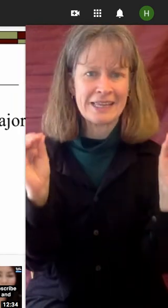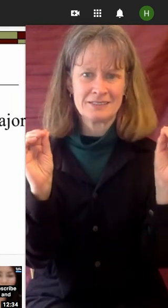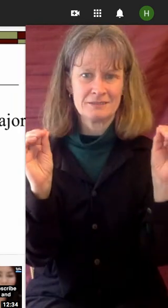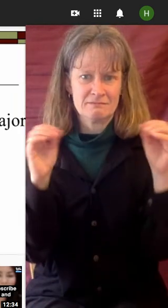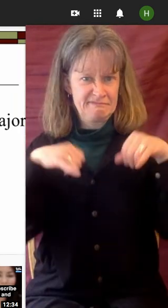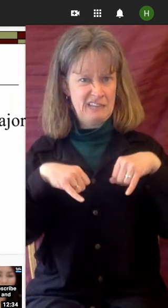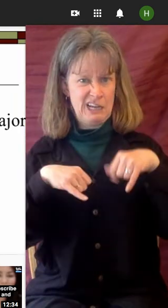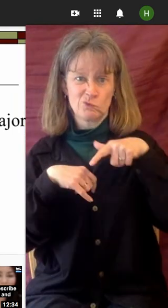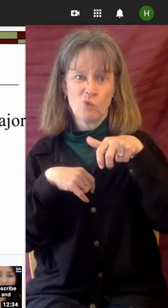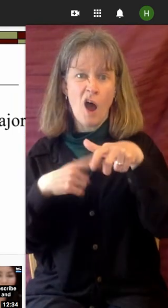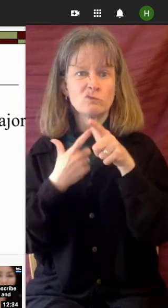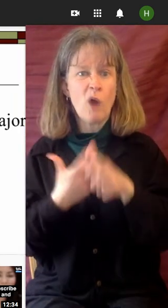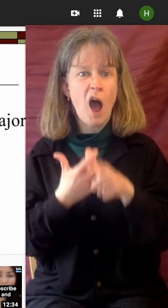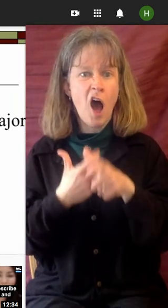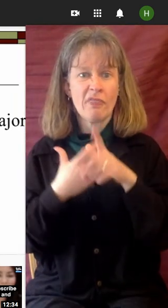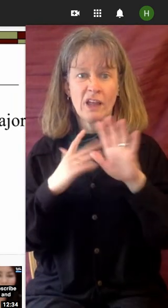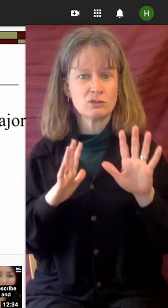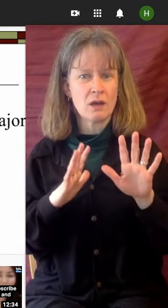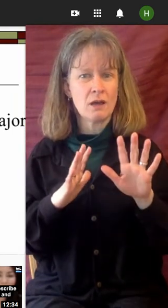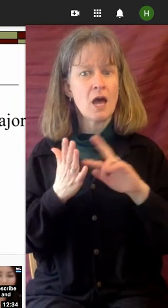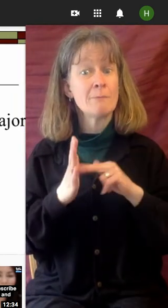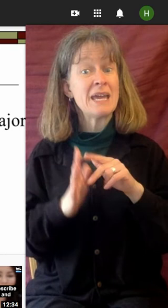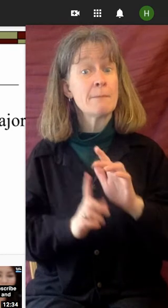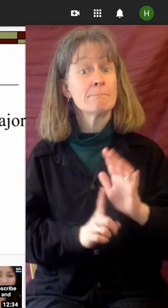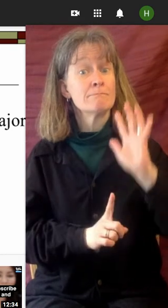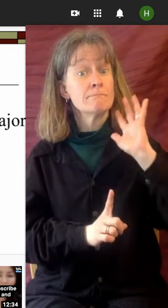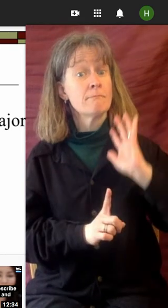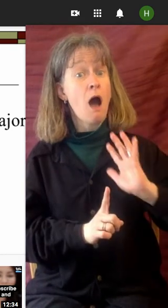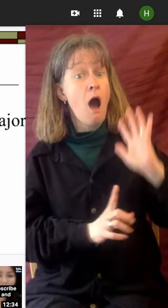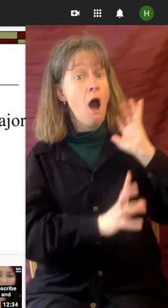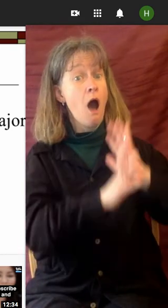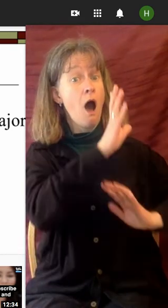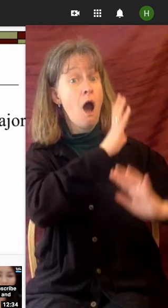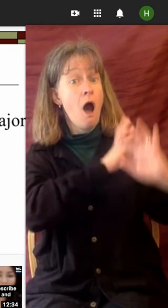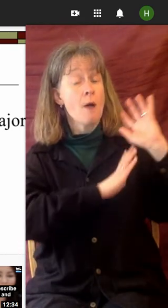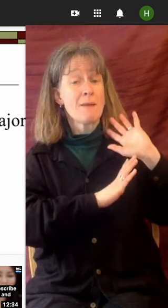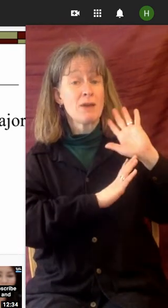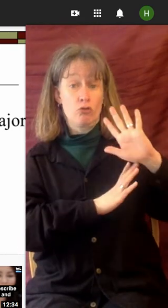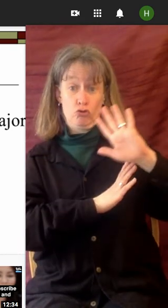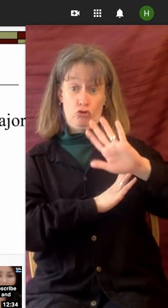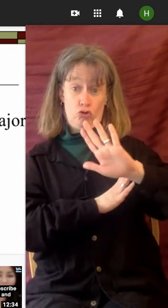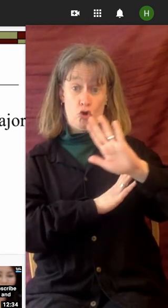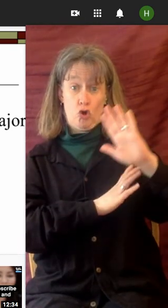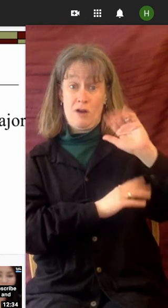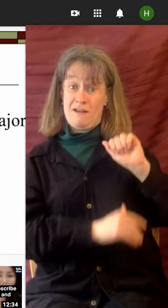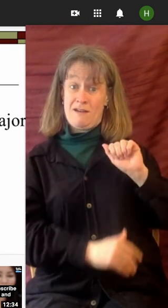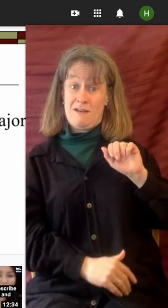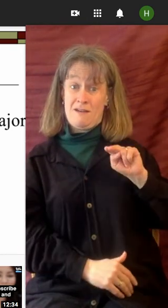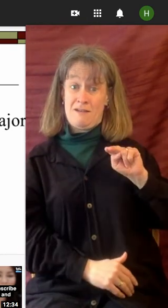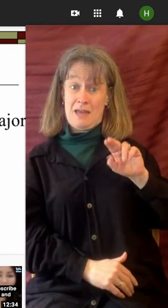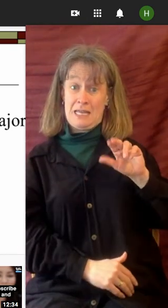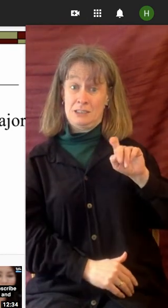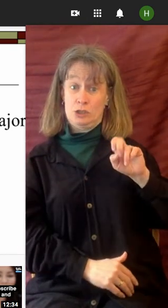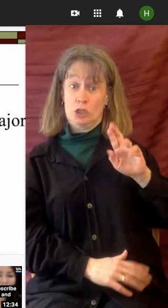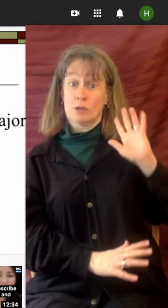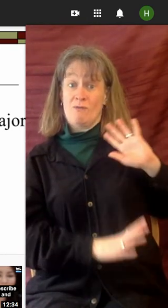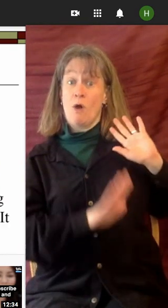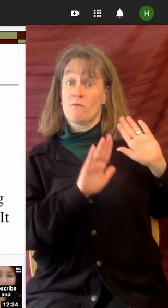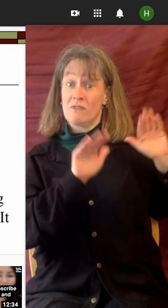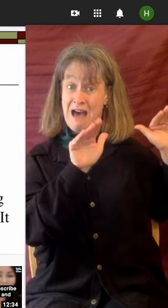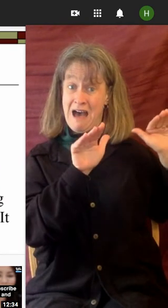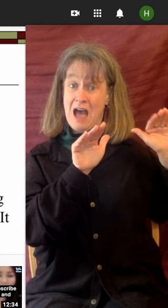they have an ancestor that did fly. So they evolved from something that was a flying